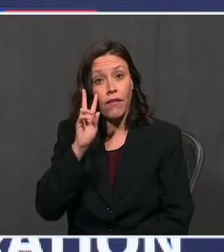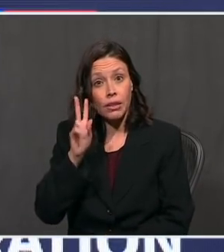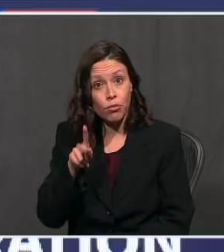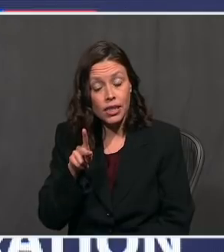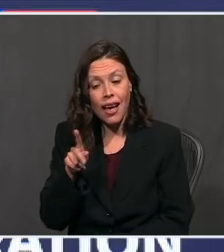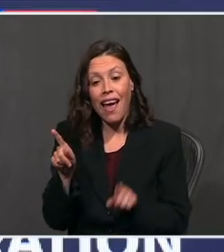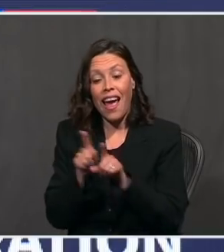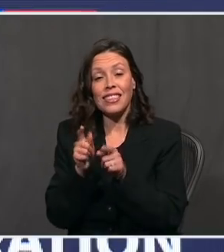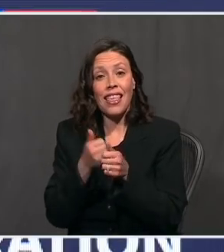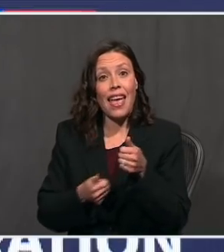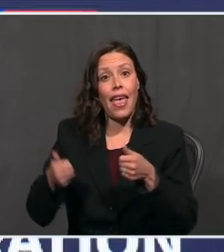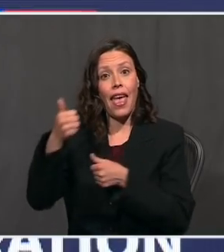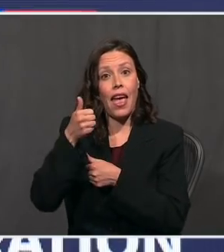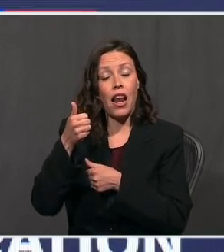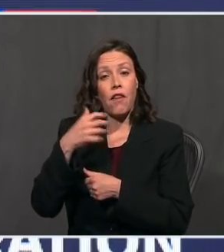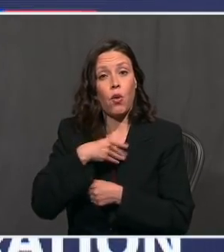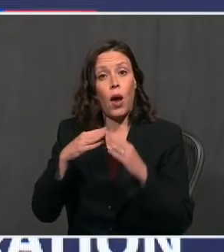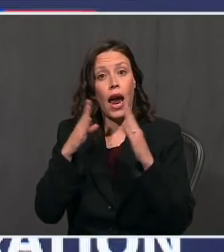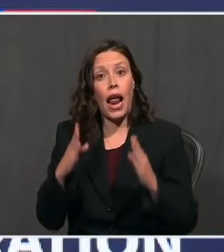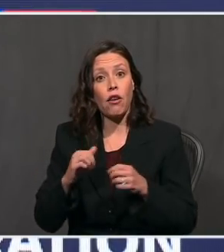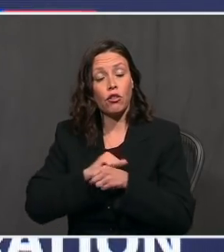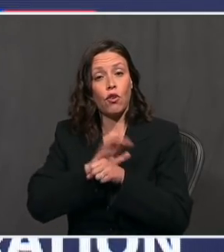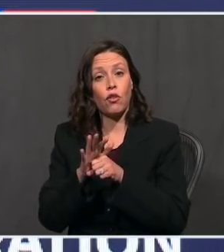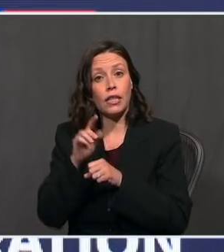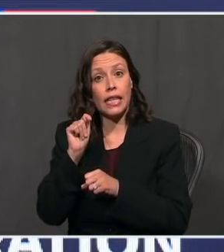as the head of the White House Coronavirus Task Force,